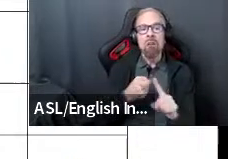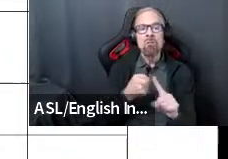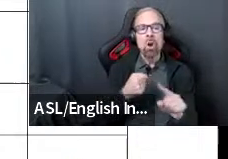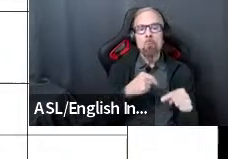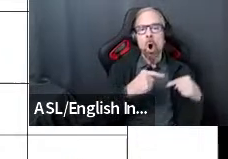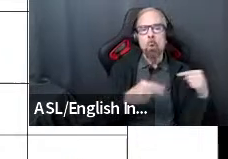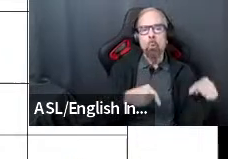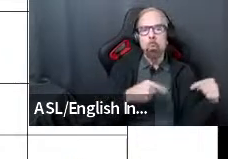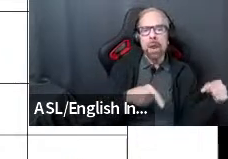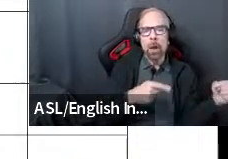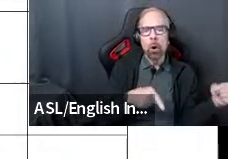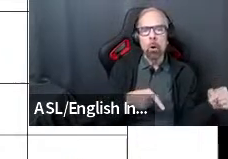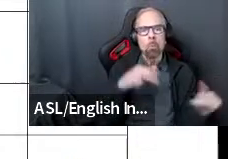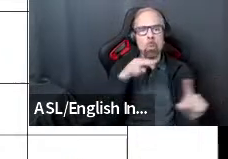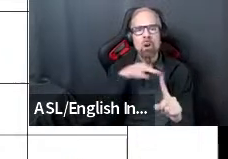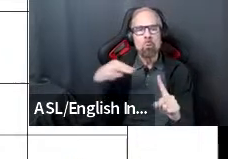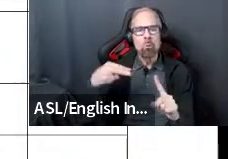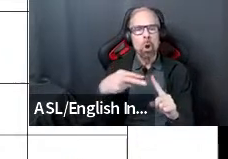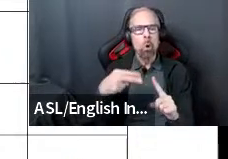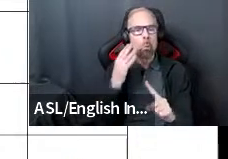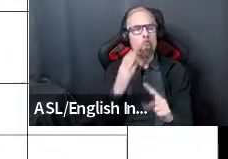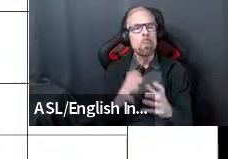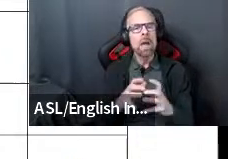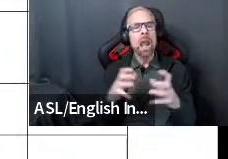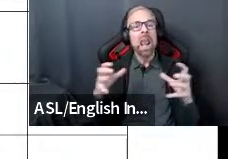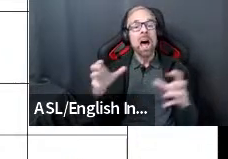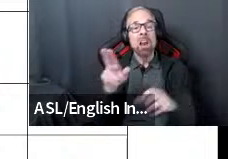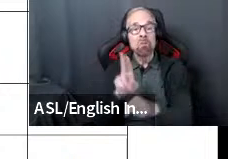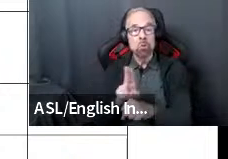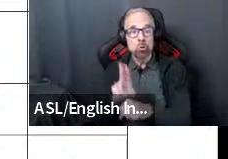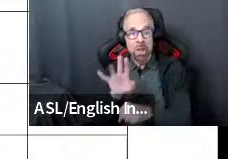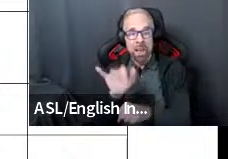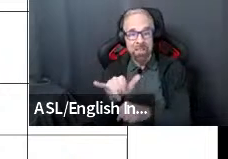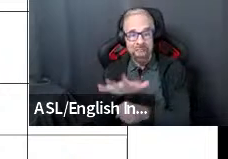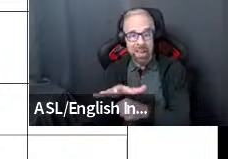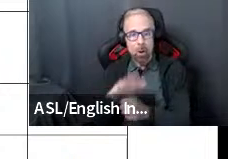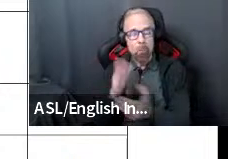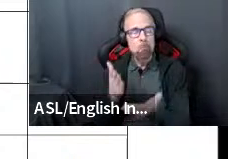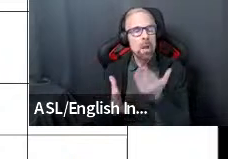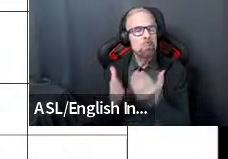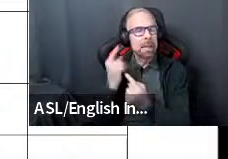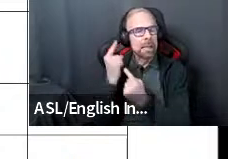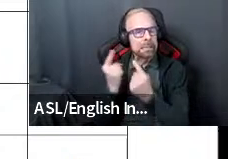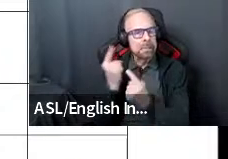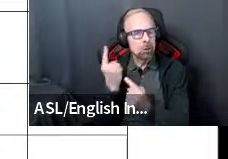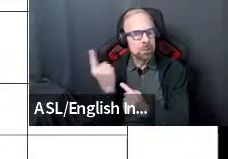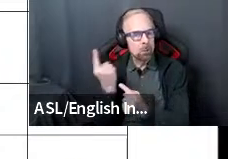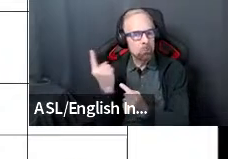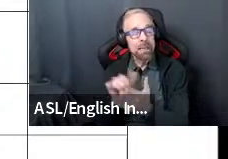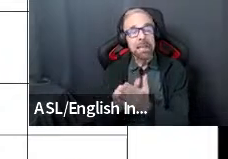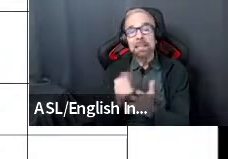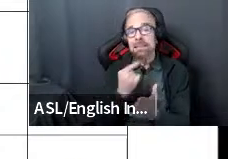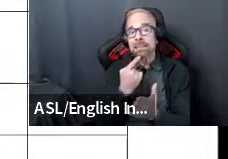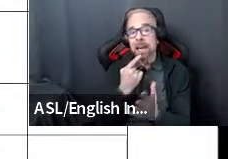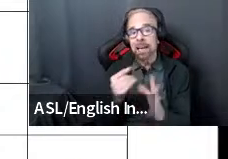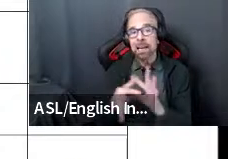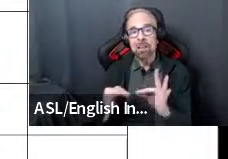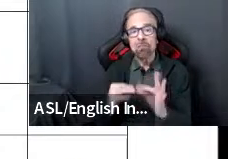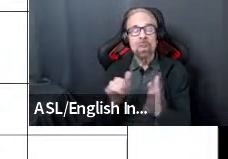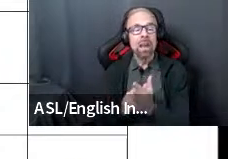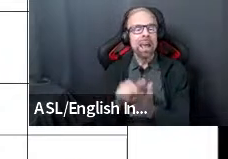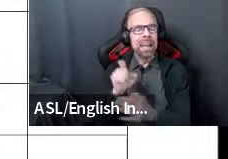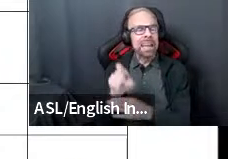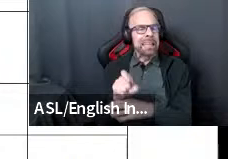view, there will actually be quite a bit of usage. So you might look at something, so to say that they need, you know, I think we just want to be